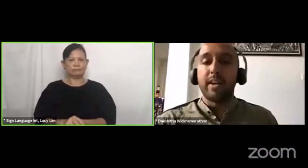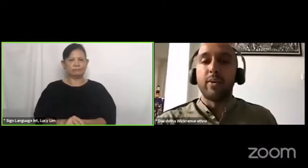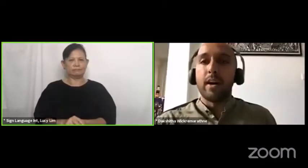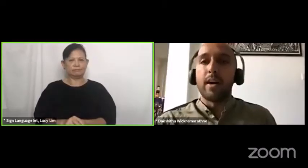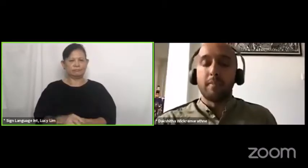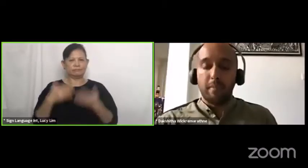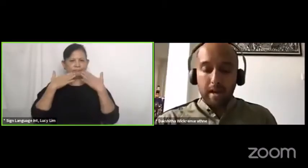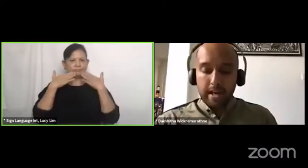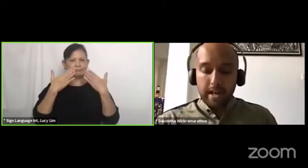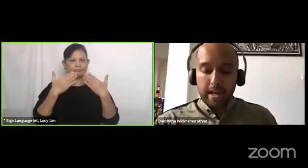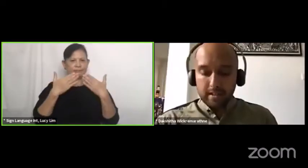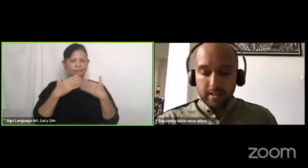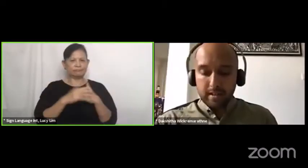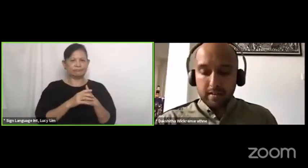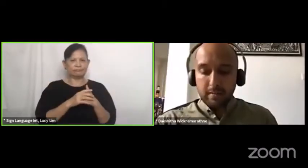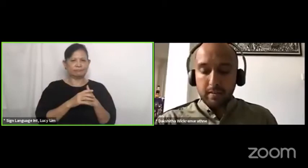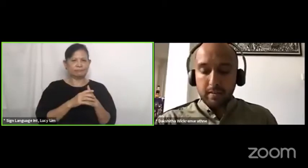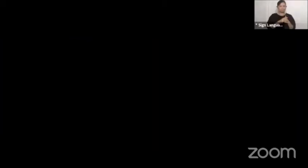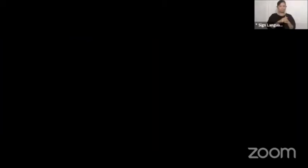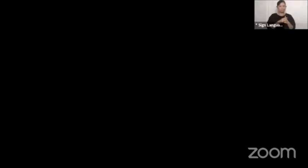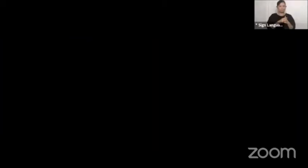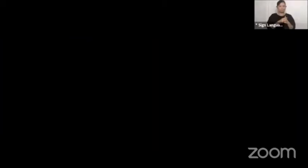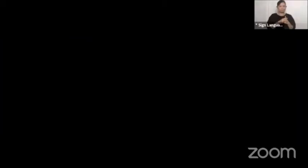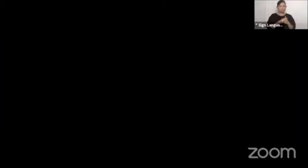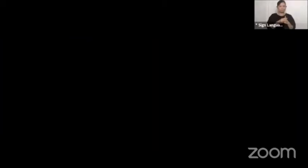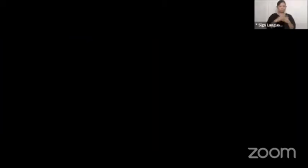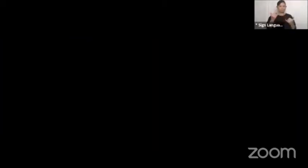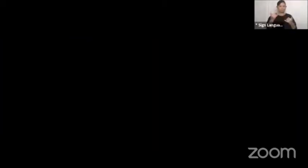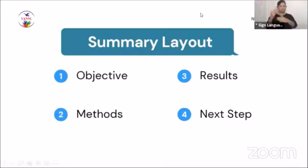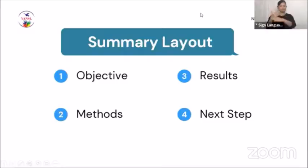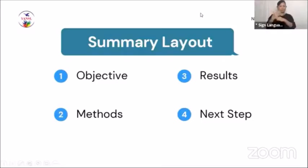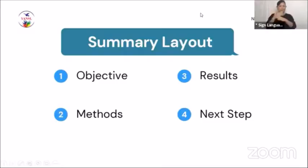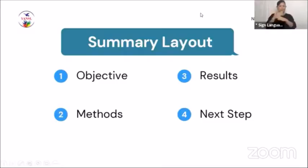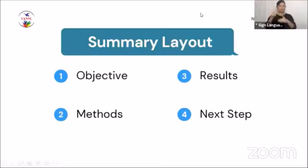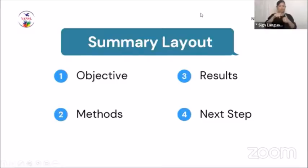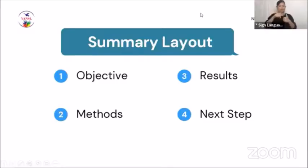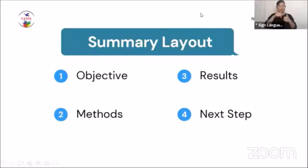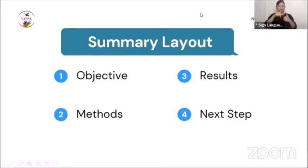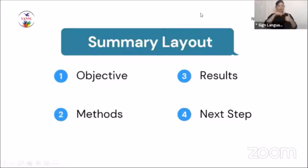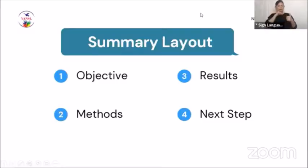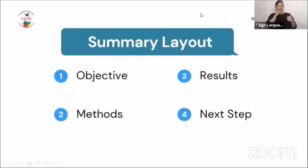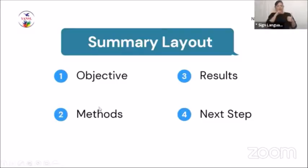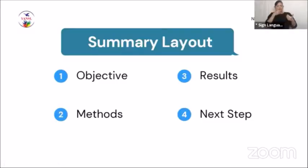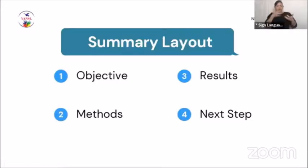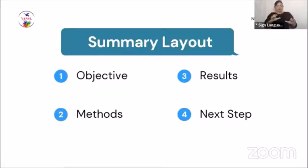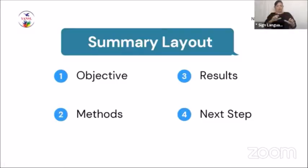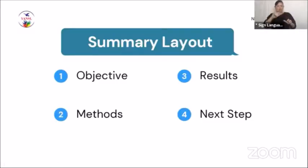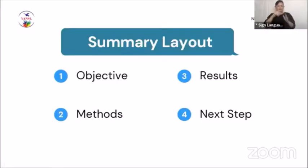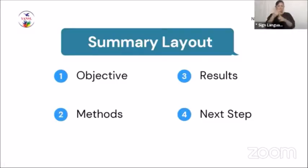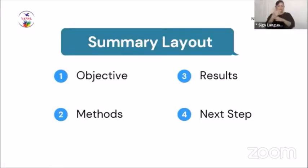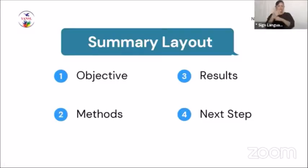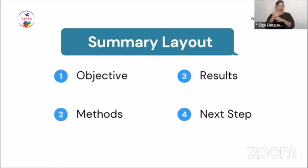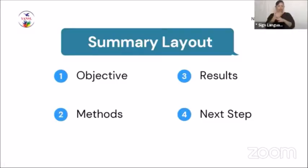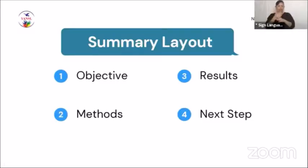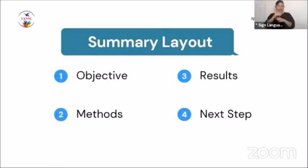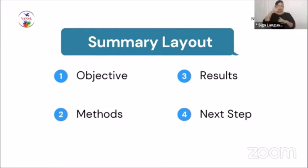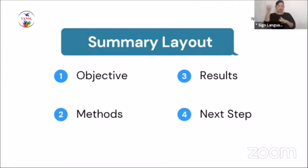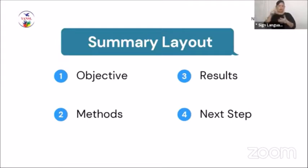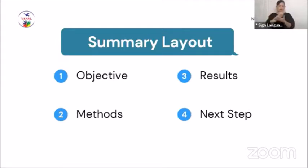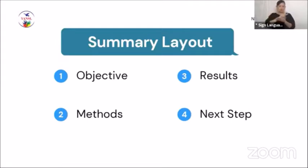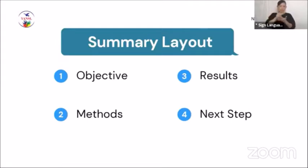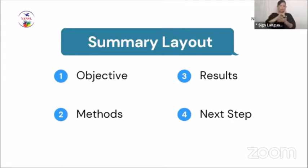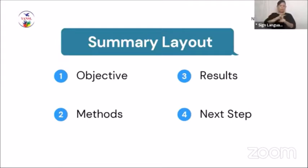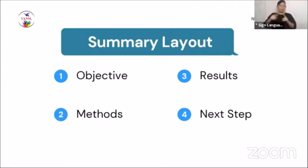Right, thank you. I just wanted to share the video because I wanted to introduce the VHU project.